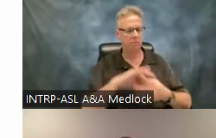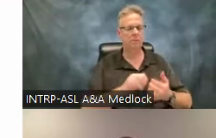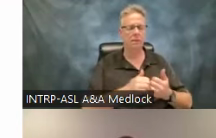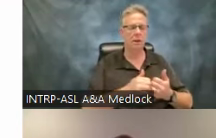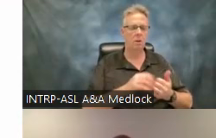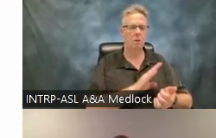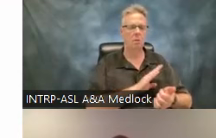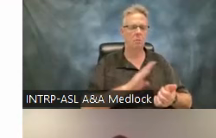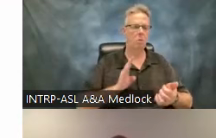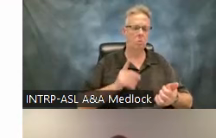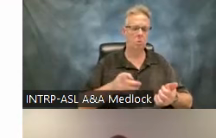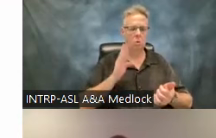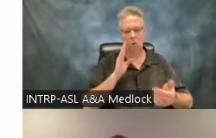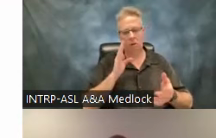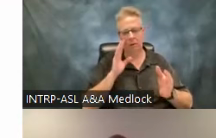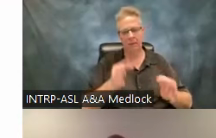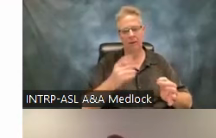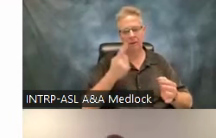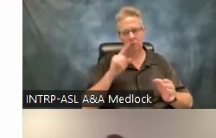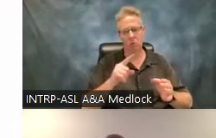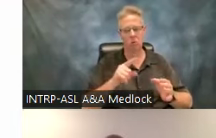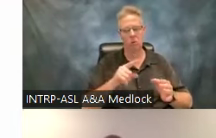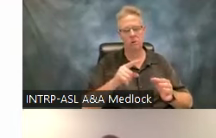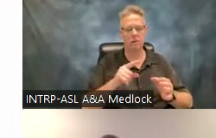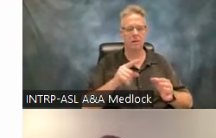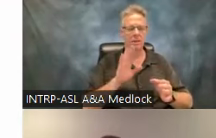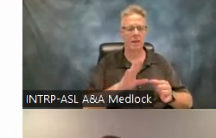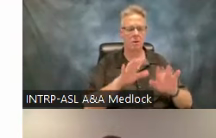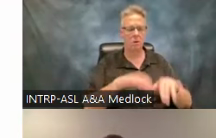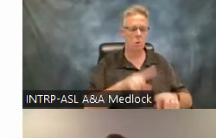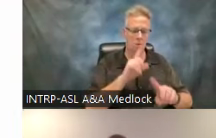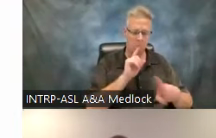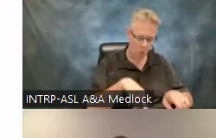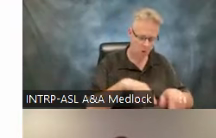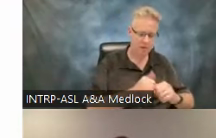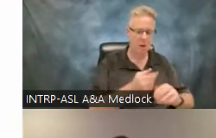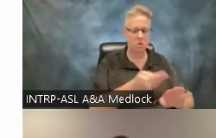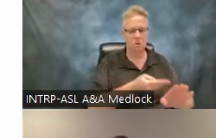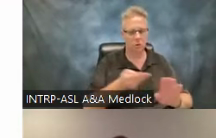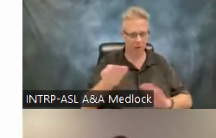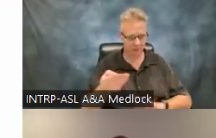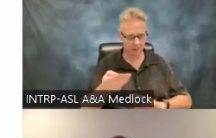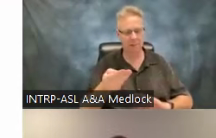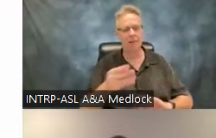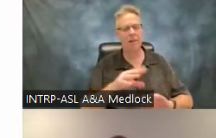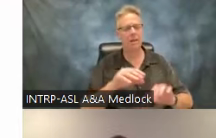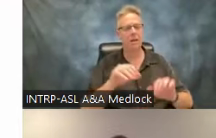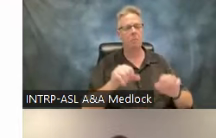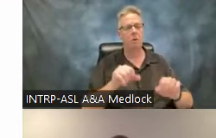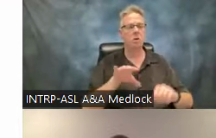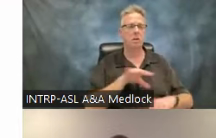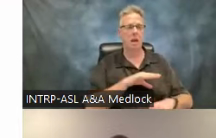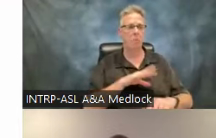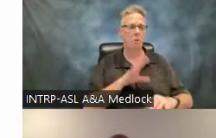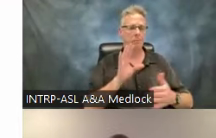board will be circulating its own reports and possibly camera footage.